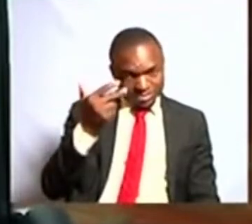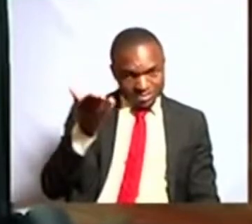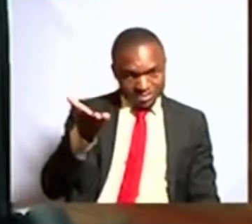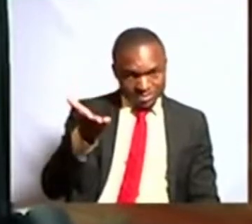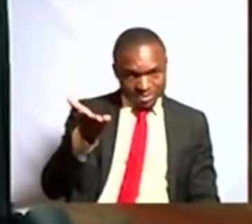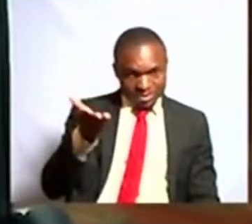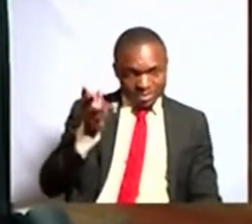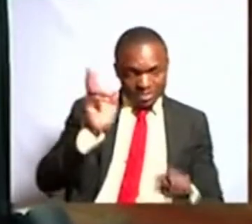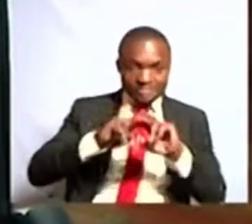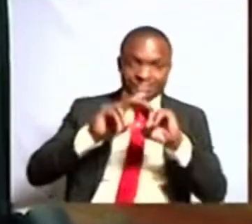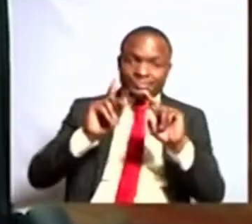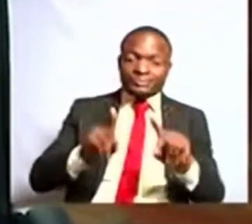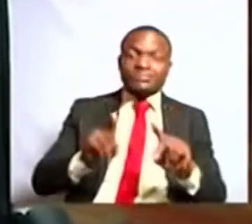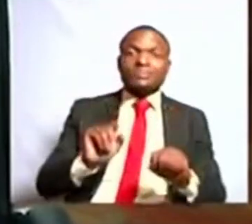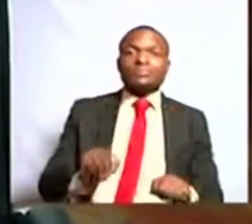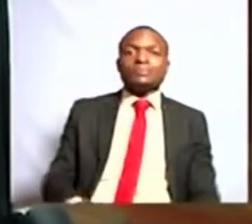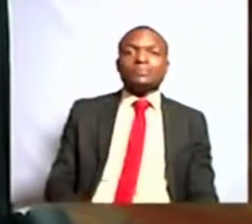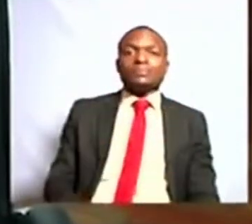Chair.